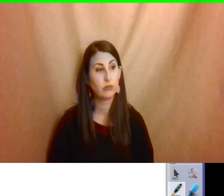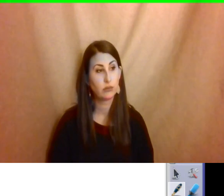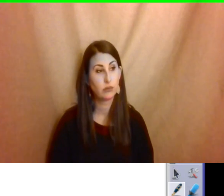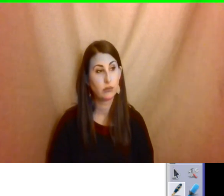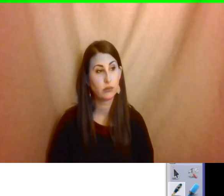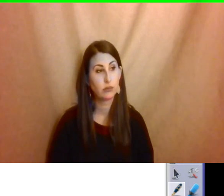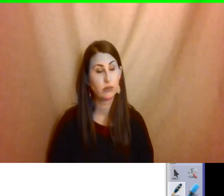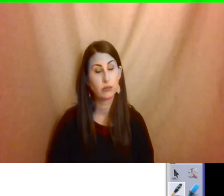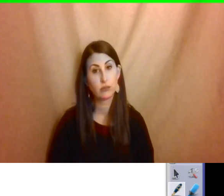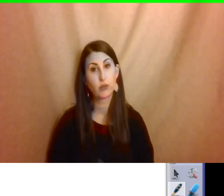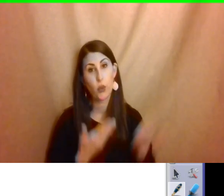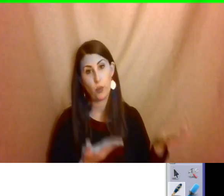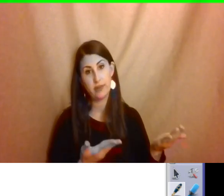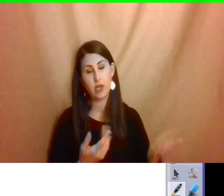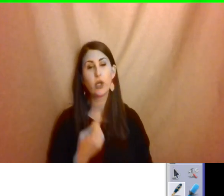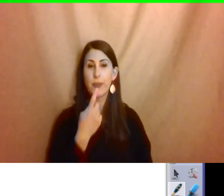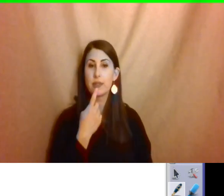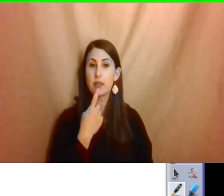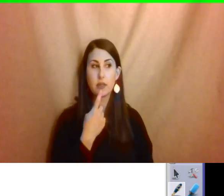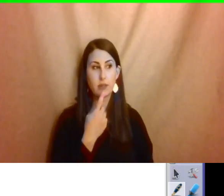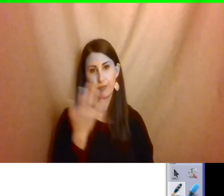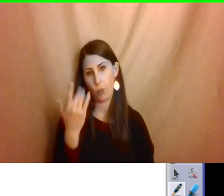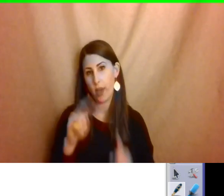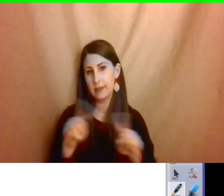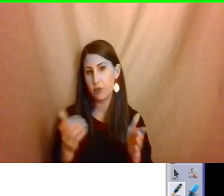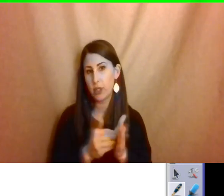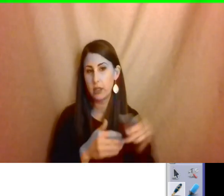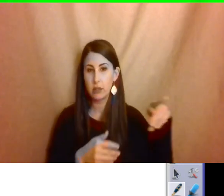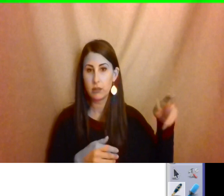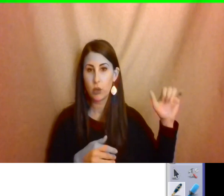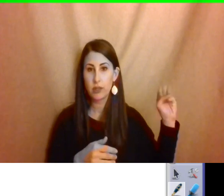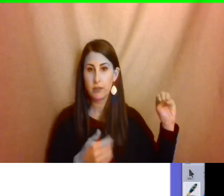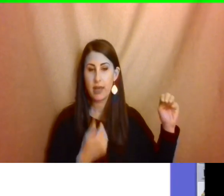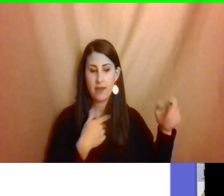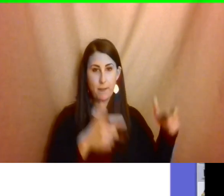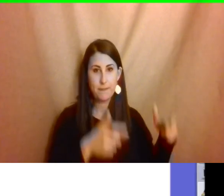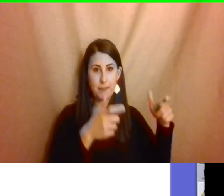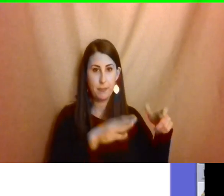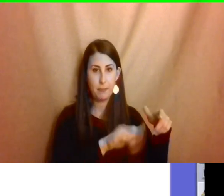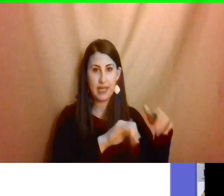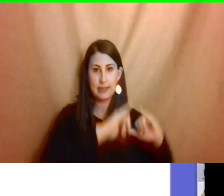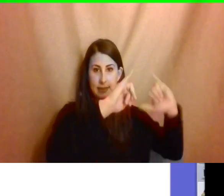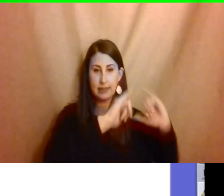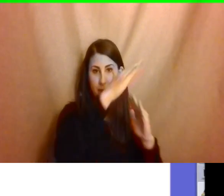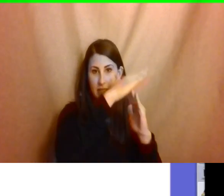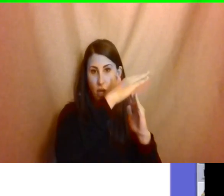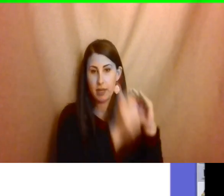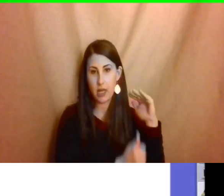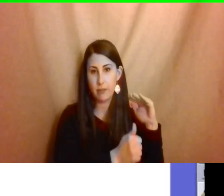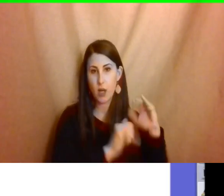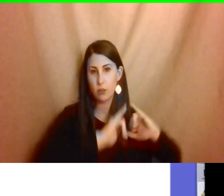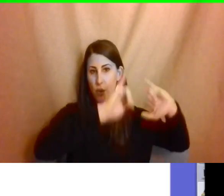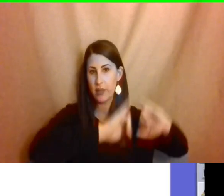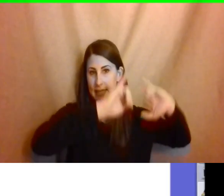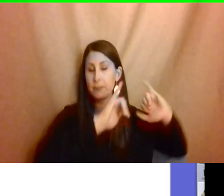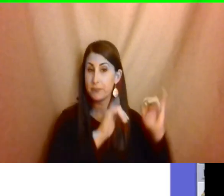So right here it's just saying why again. So prisms have congruent bases, the top and bottom, right? And it